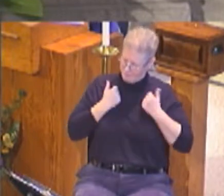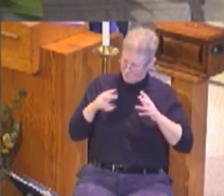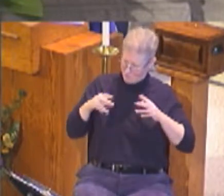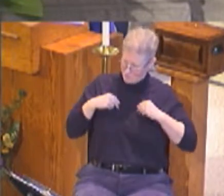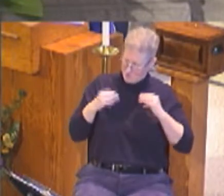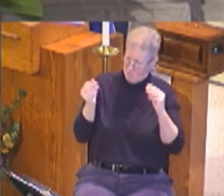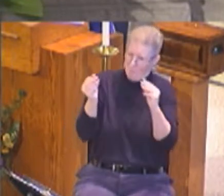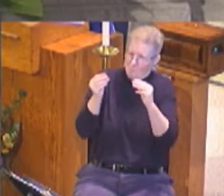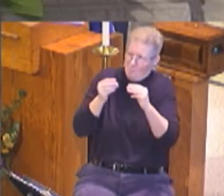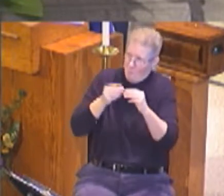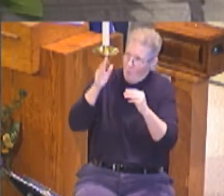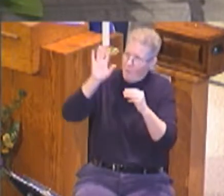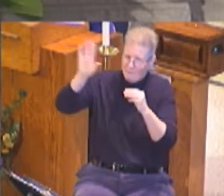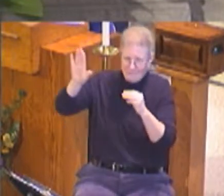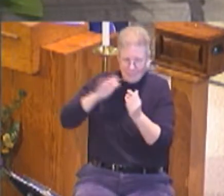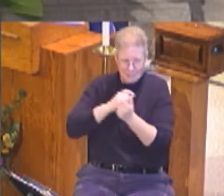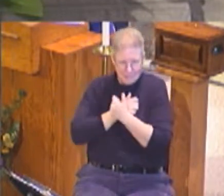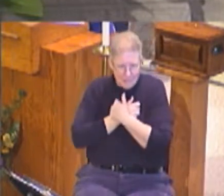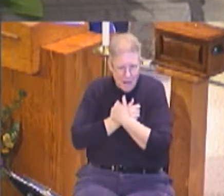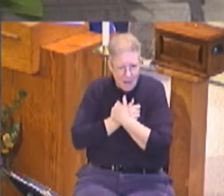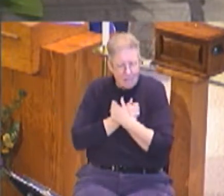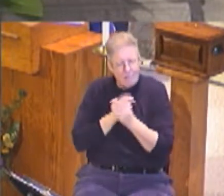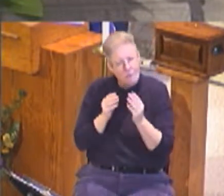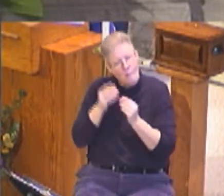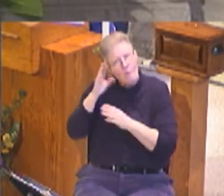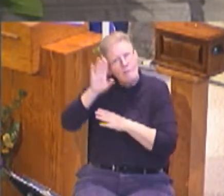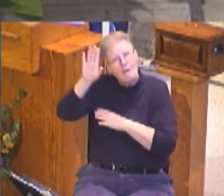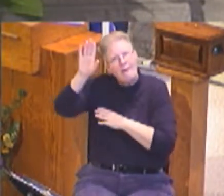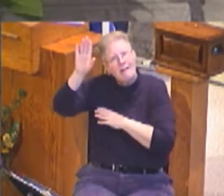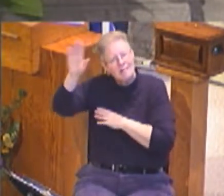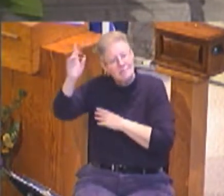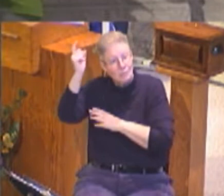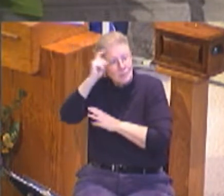more of God's wisdom, and more of God's aliveness.